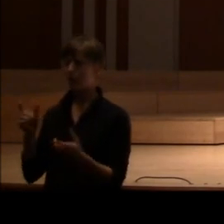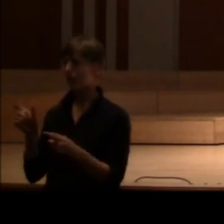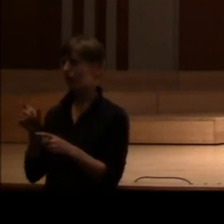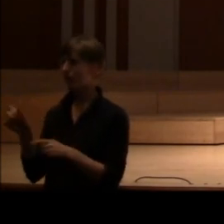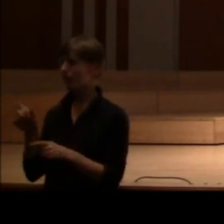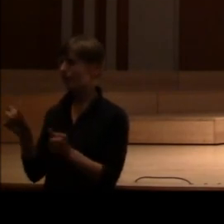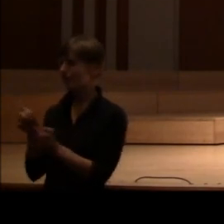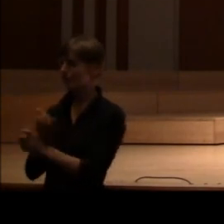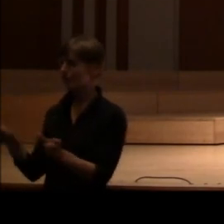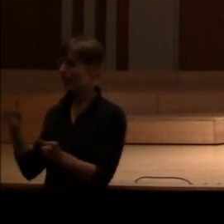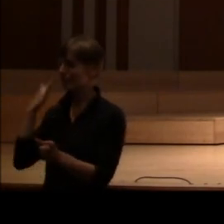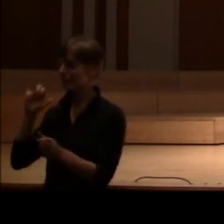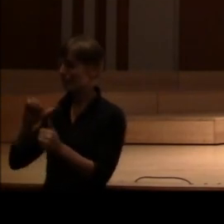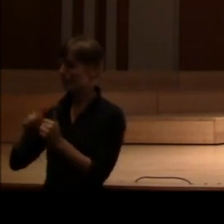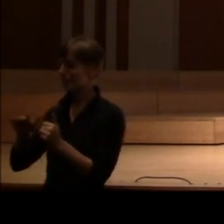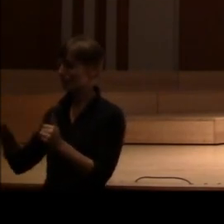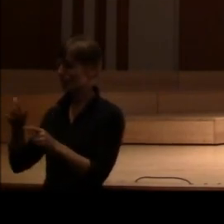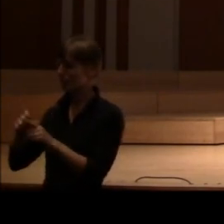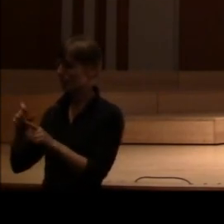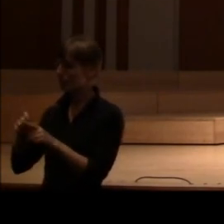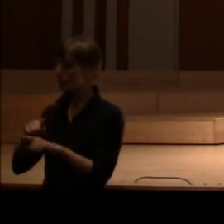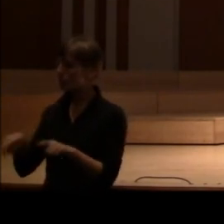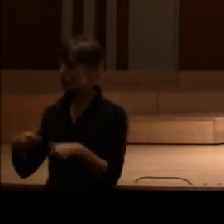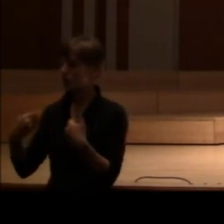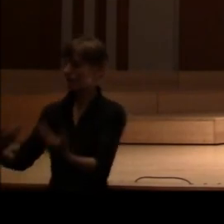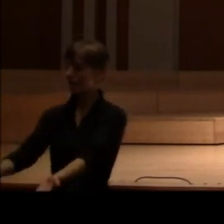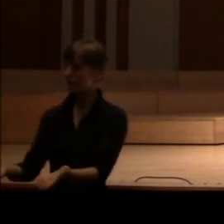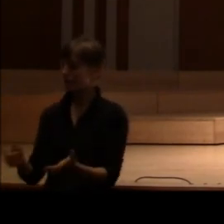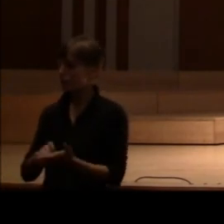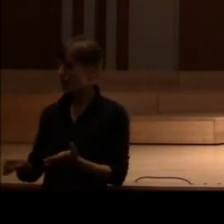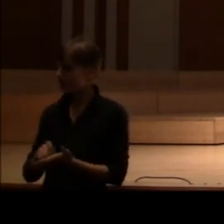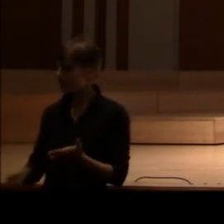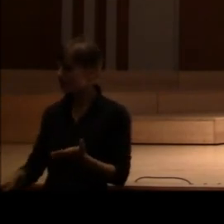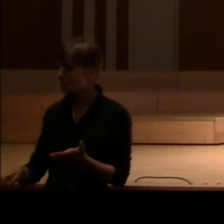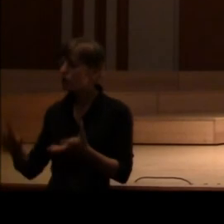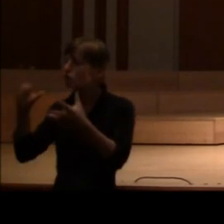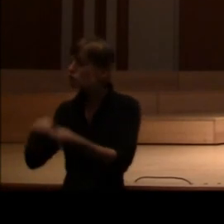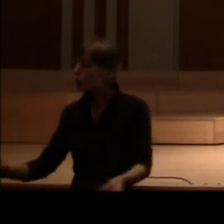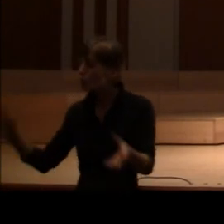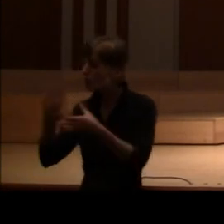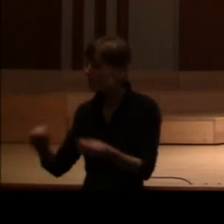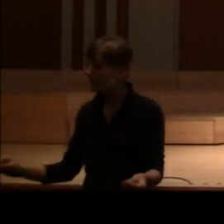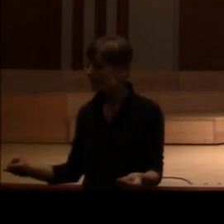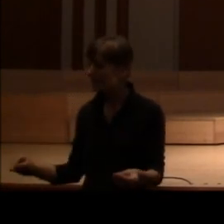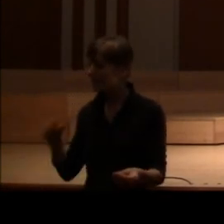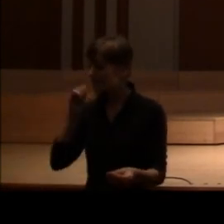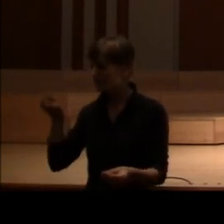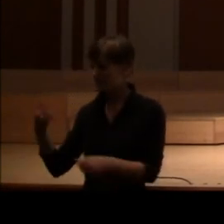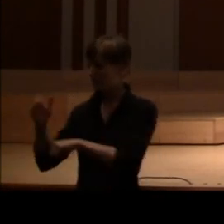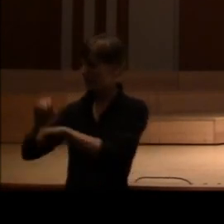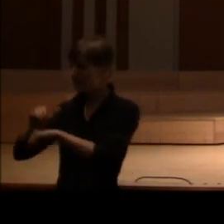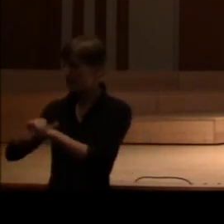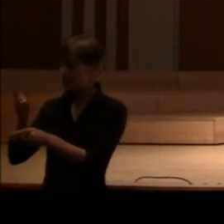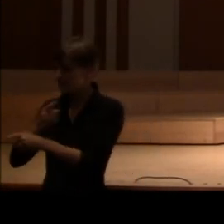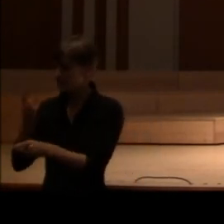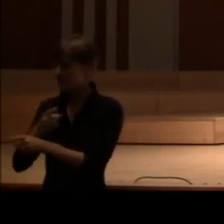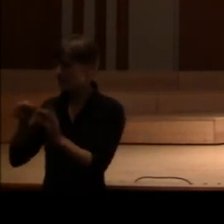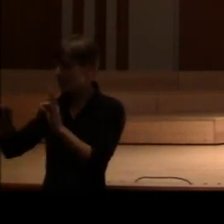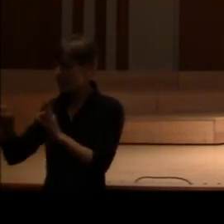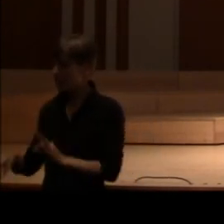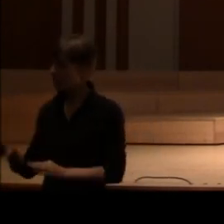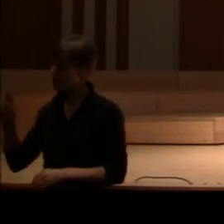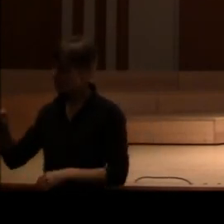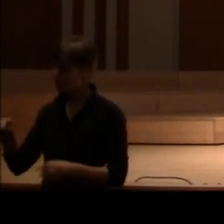And I think letting kids just write for the sake of telling the story instead of writing for the sake of spelling things correctly, because